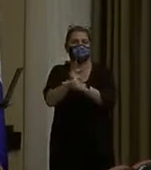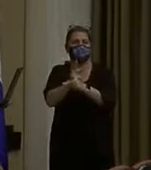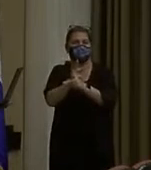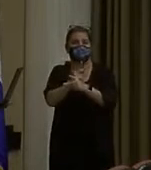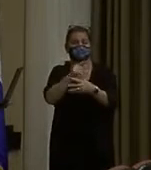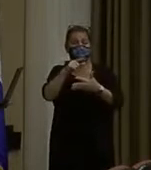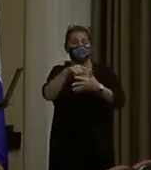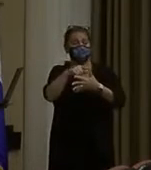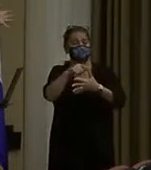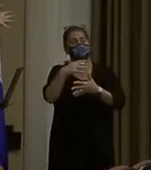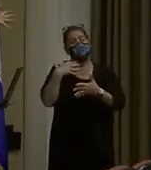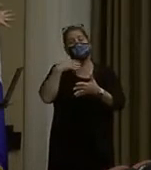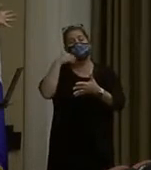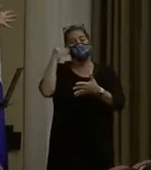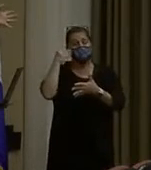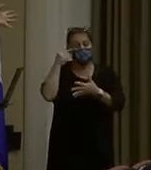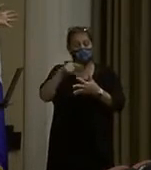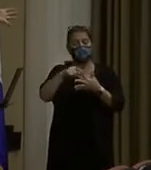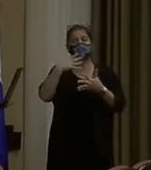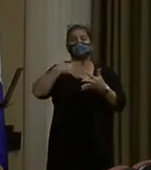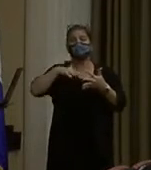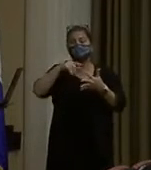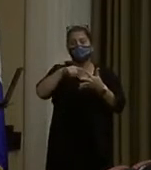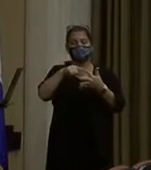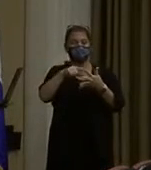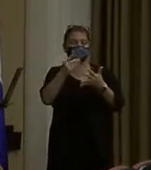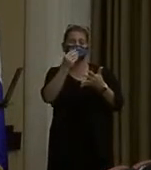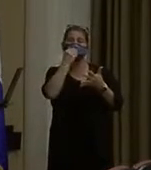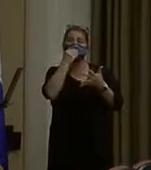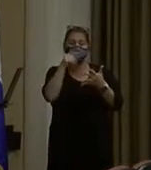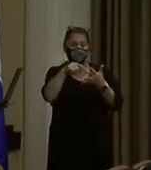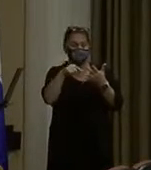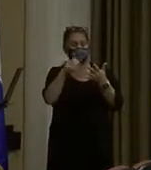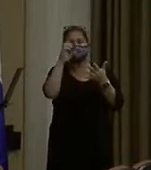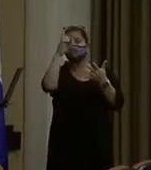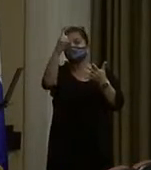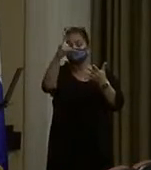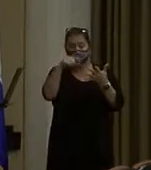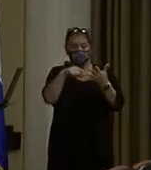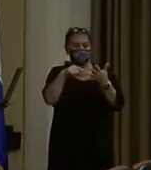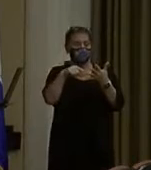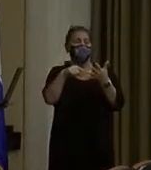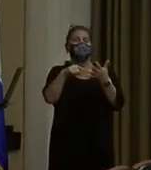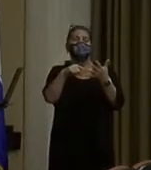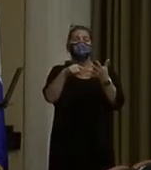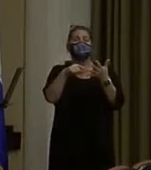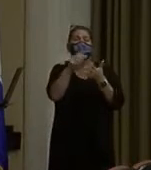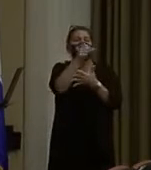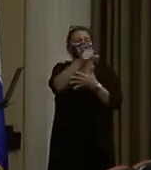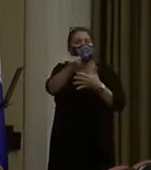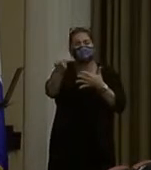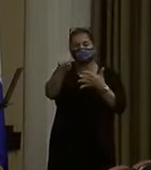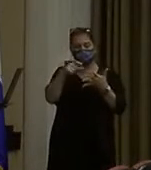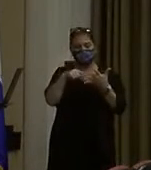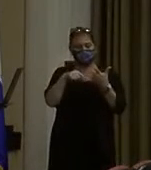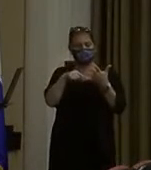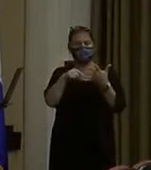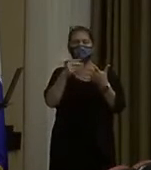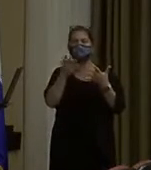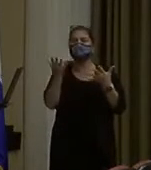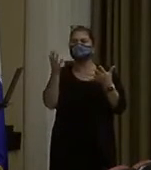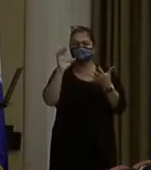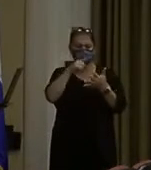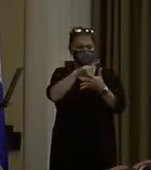were okay, these policymakers were okay with what? Providing education, providing even security, providing food